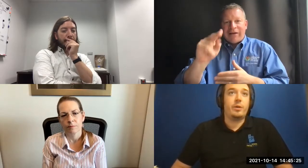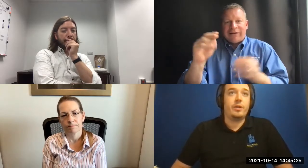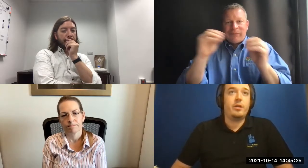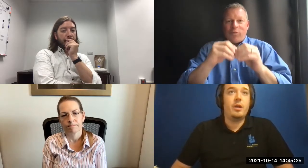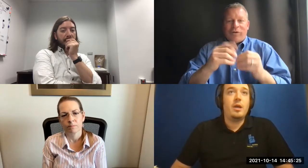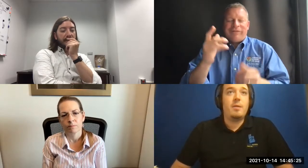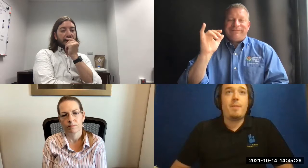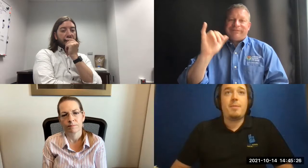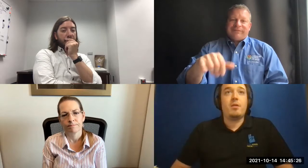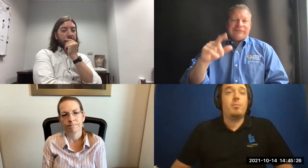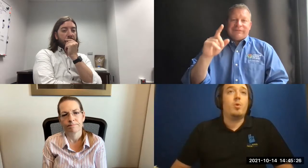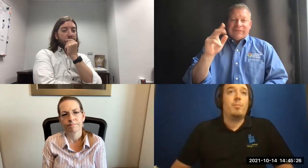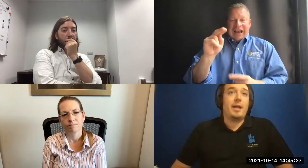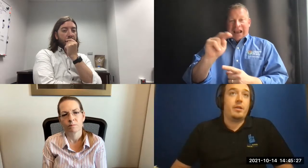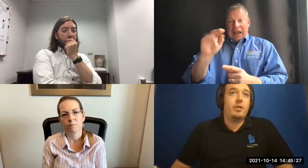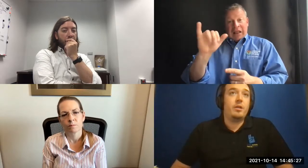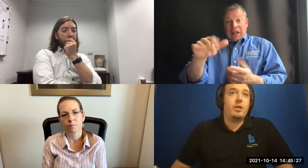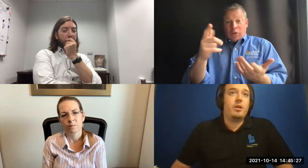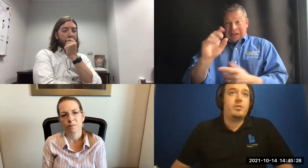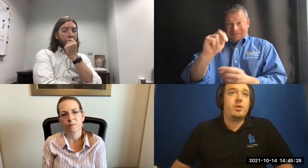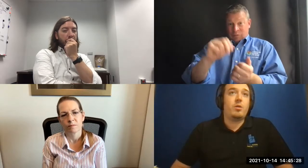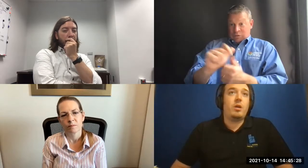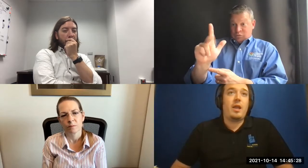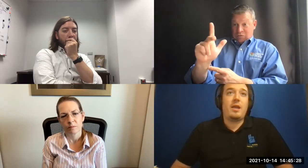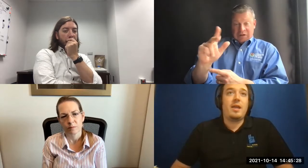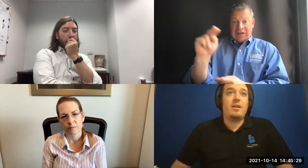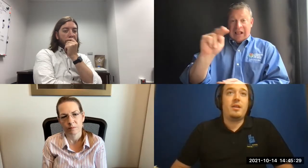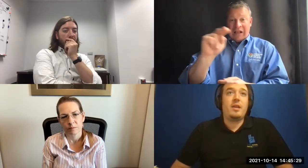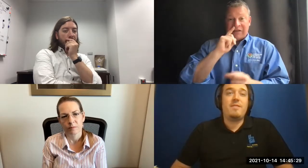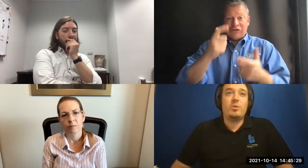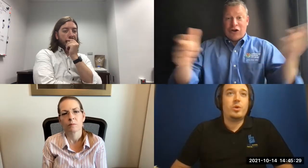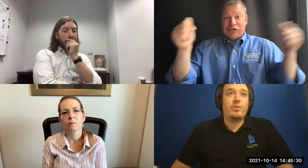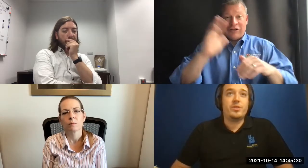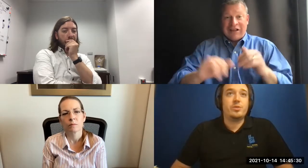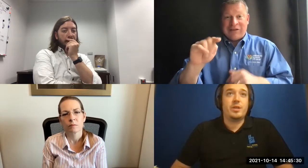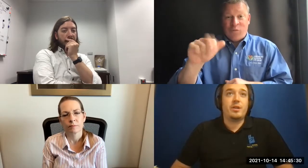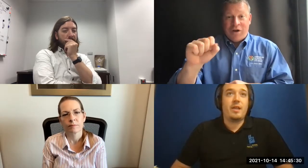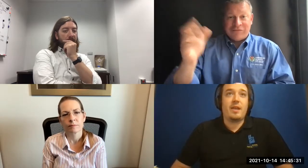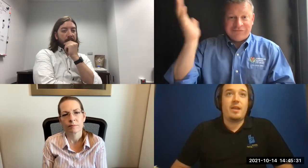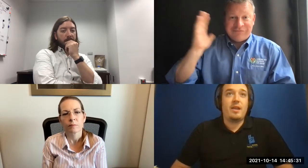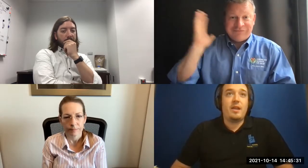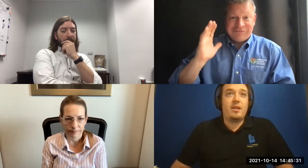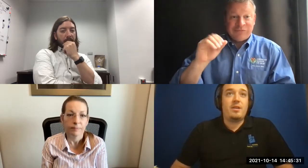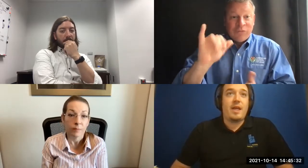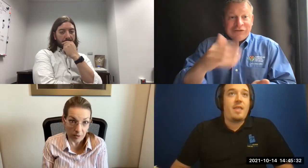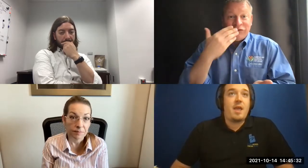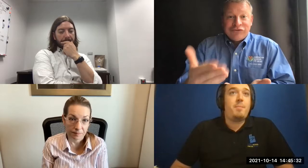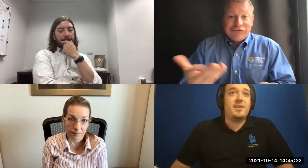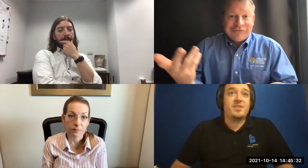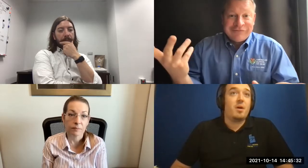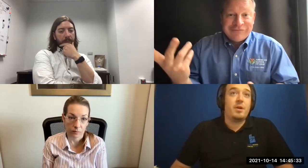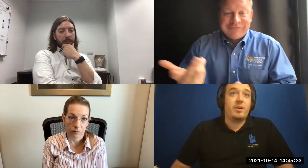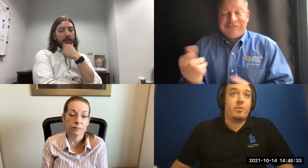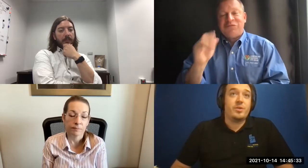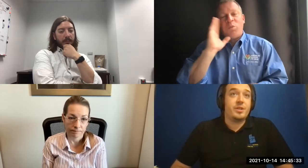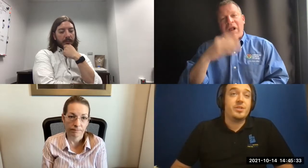to narrow in, maybe there'll be more buy-in. So again, even with 23 schools there, that you know, that end